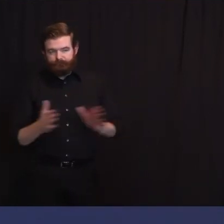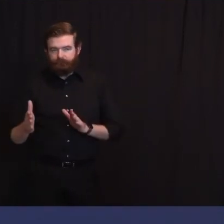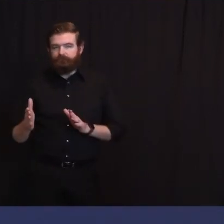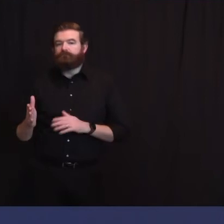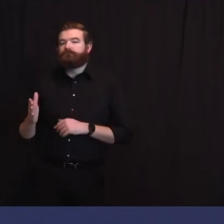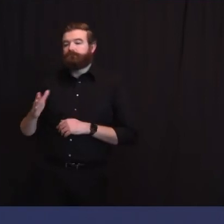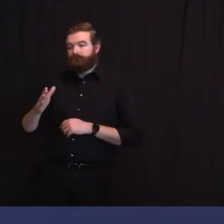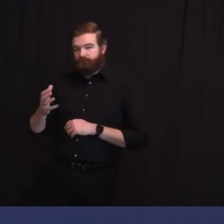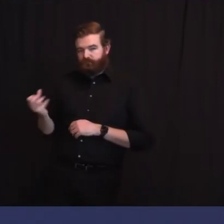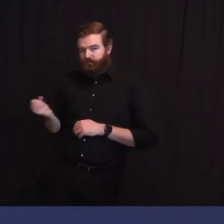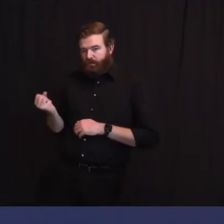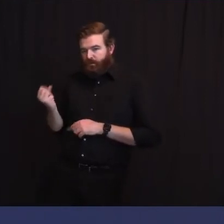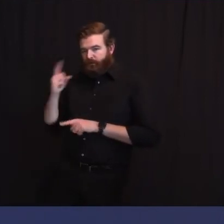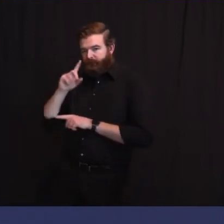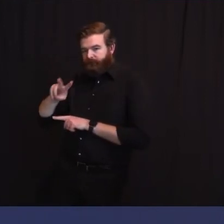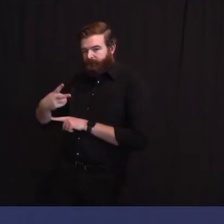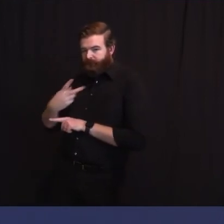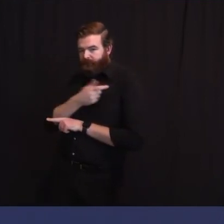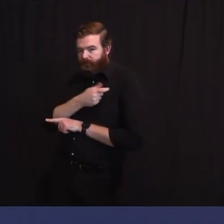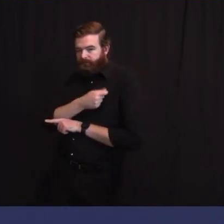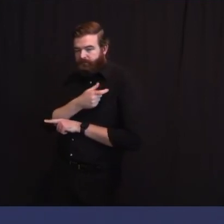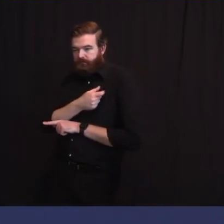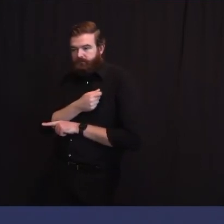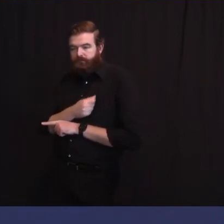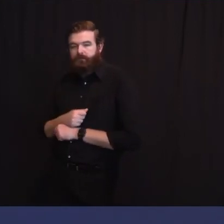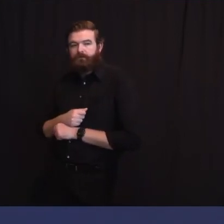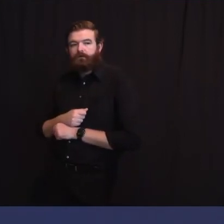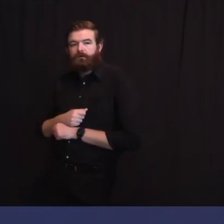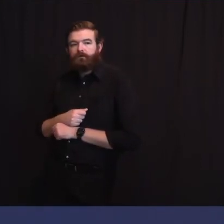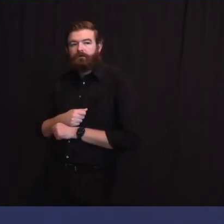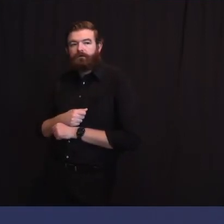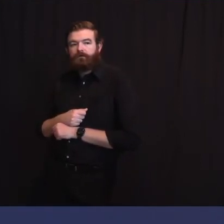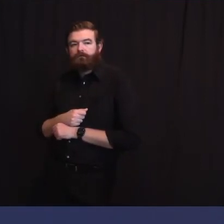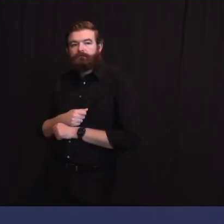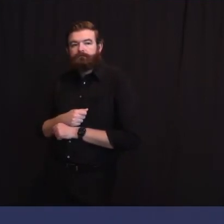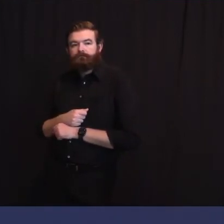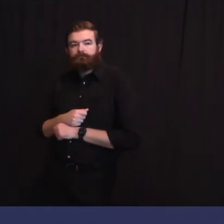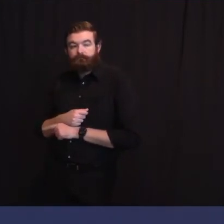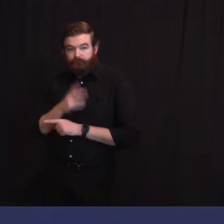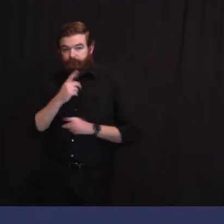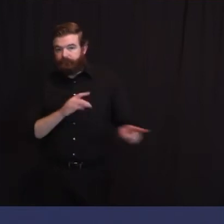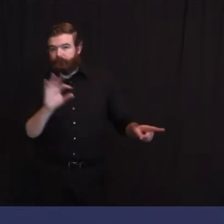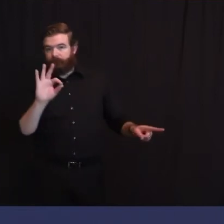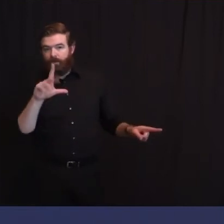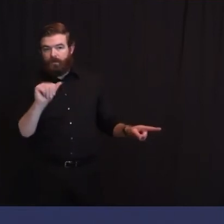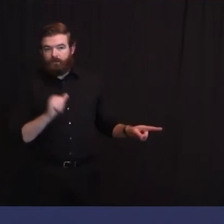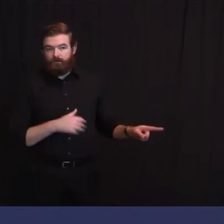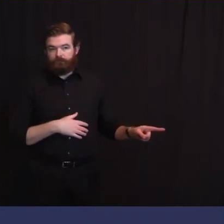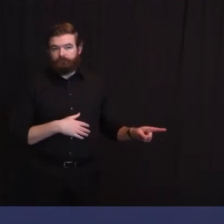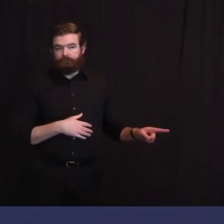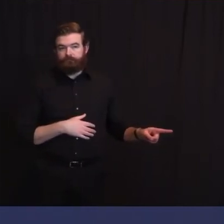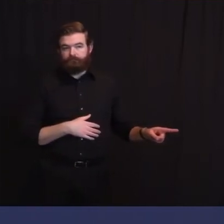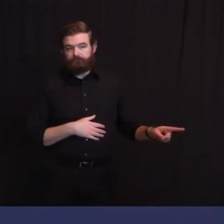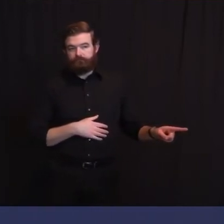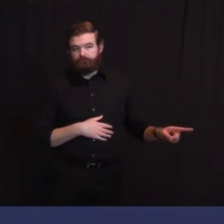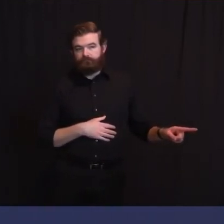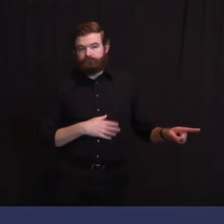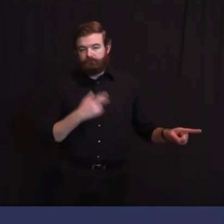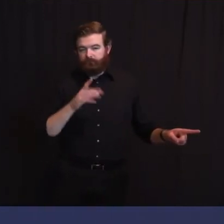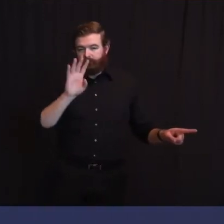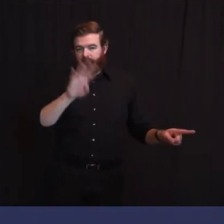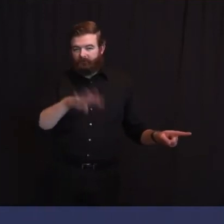is in Florida, where there's a lot of press today that there's folks, I think they said 44,000 people who